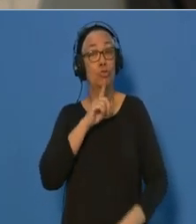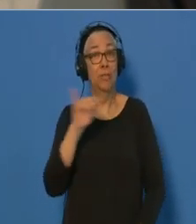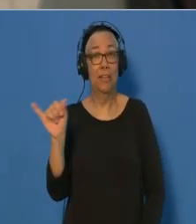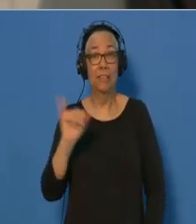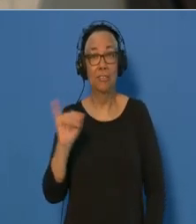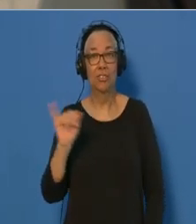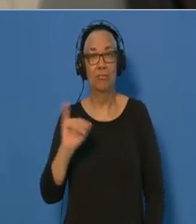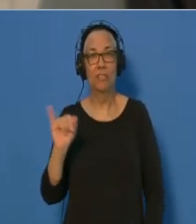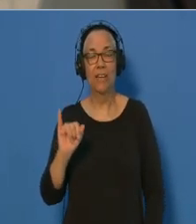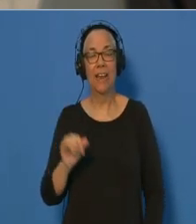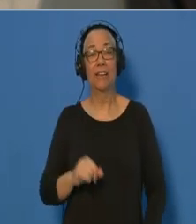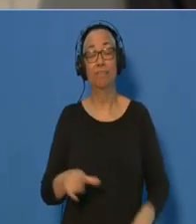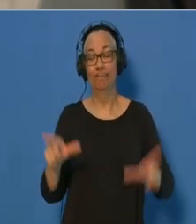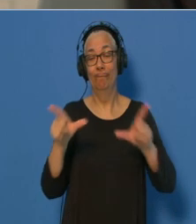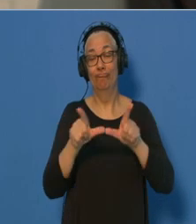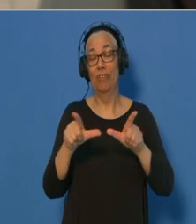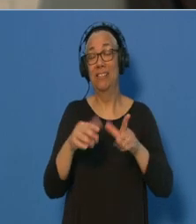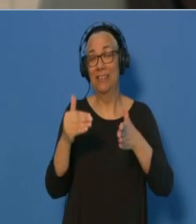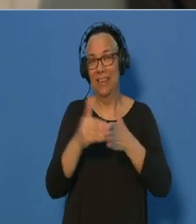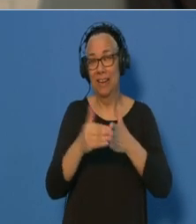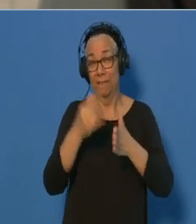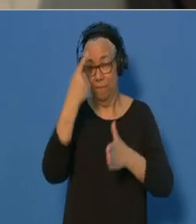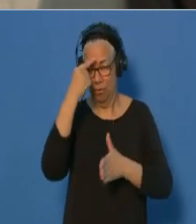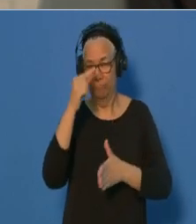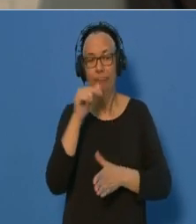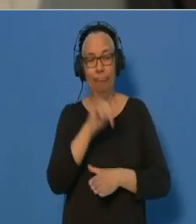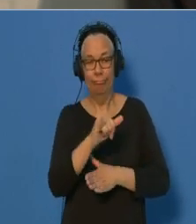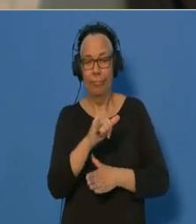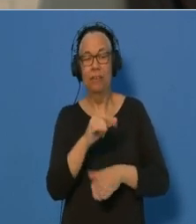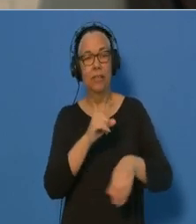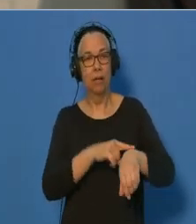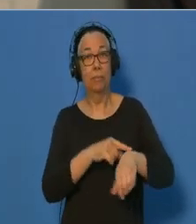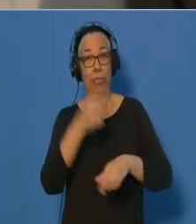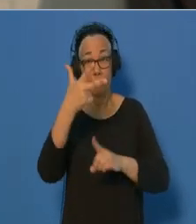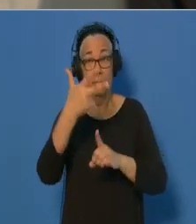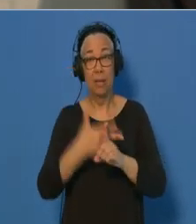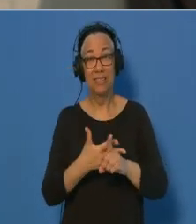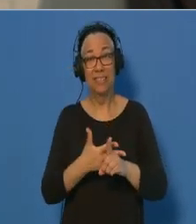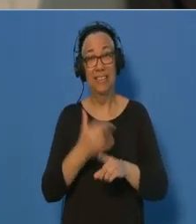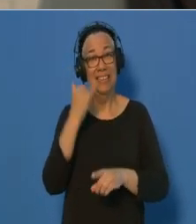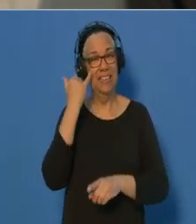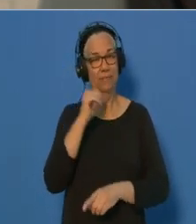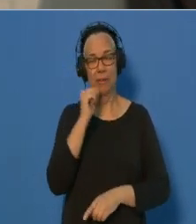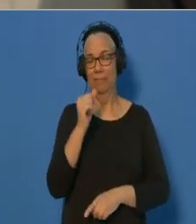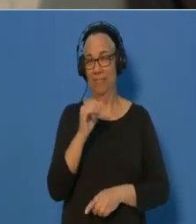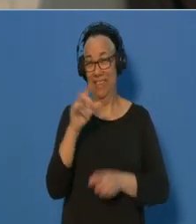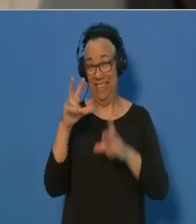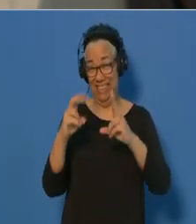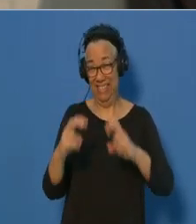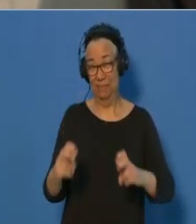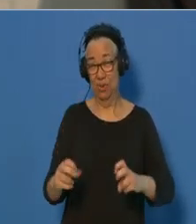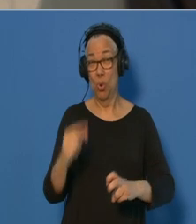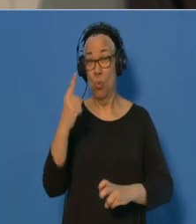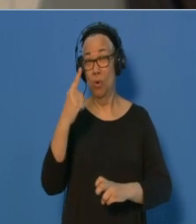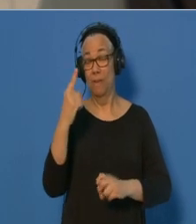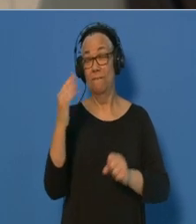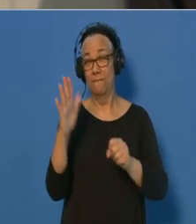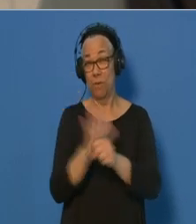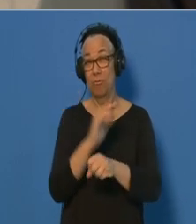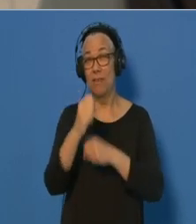relicensed the vehicle for the period that applies. 3 months, if not examined, a full year is already